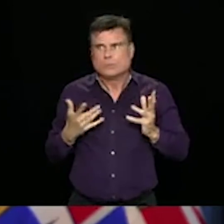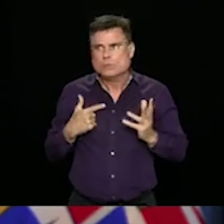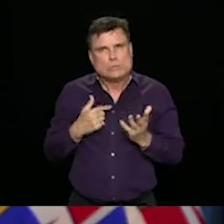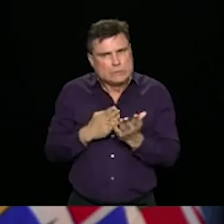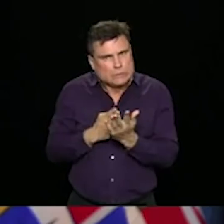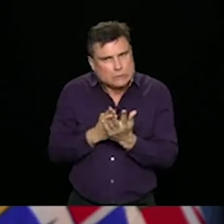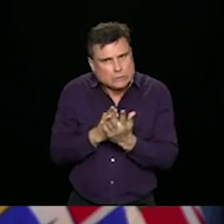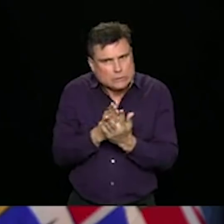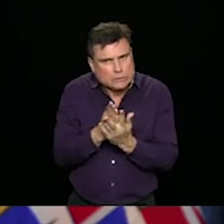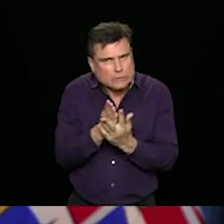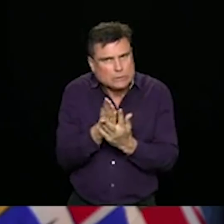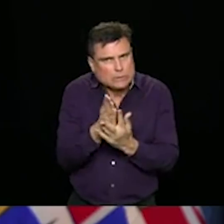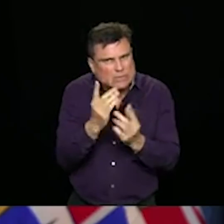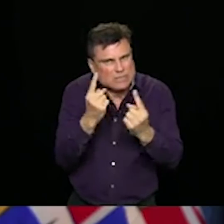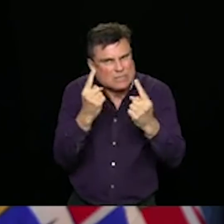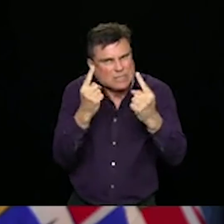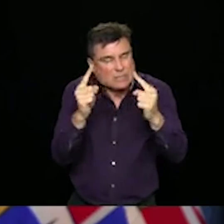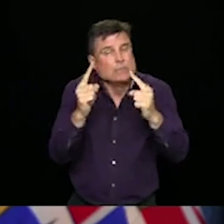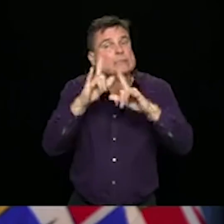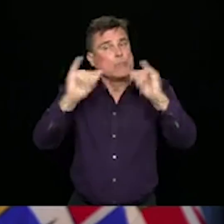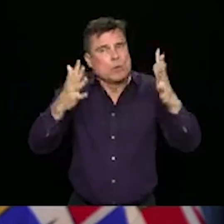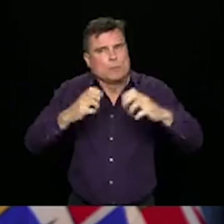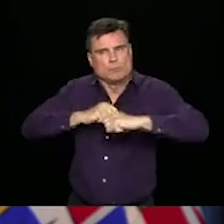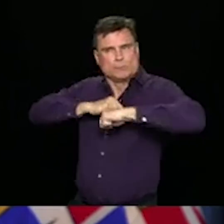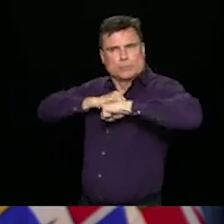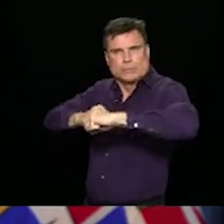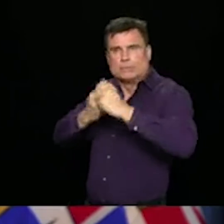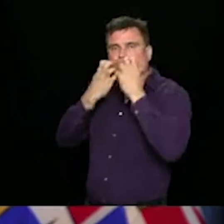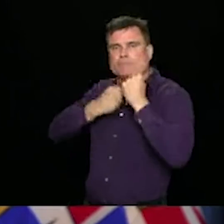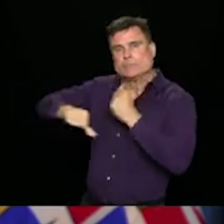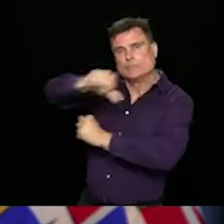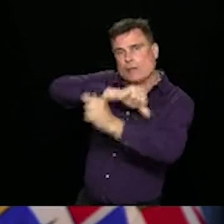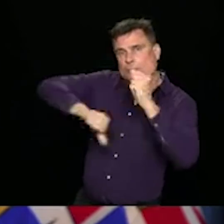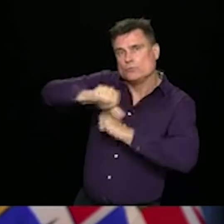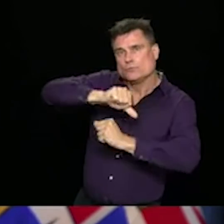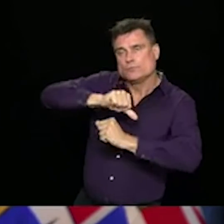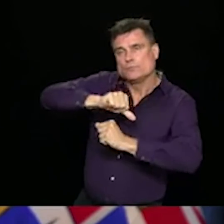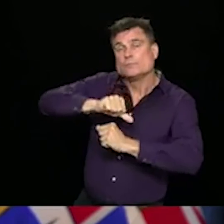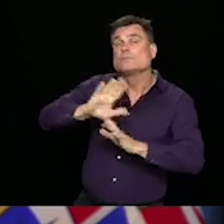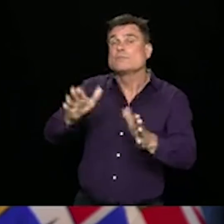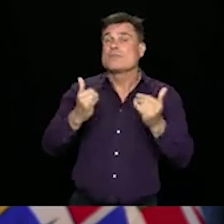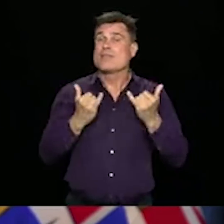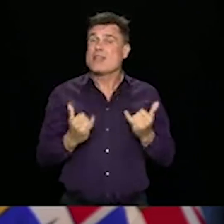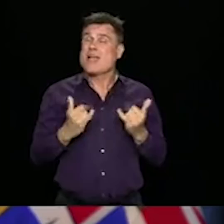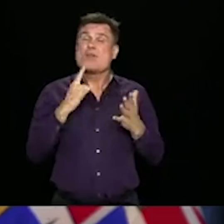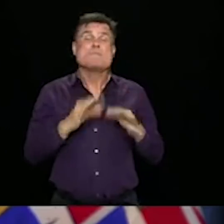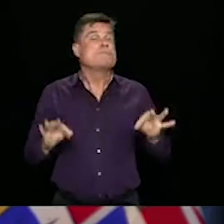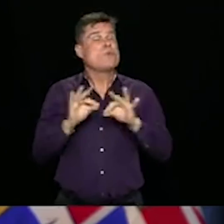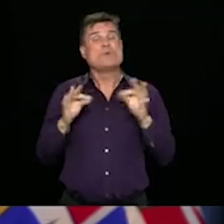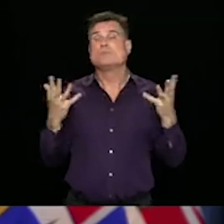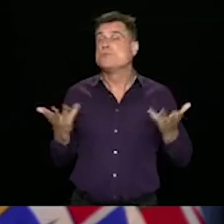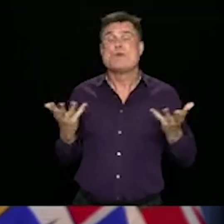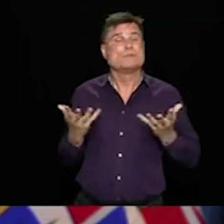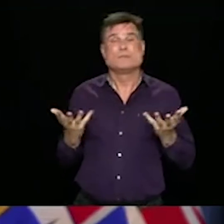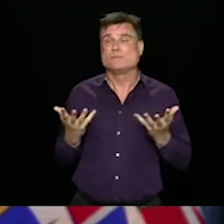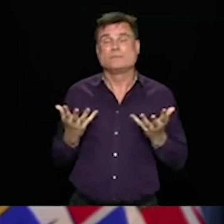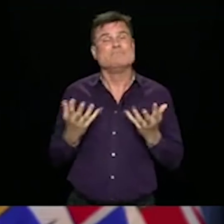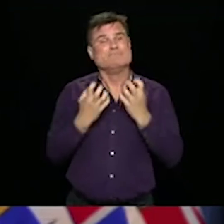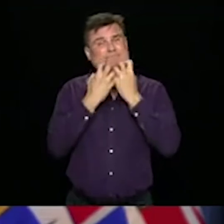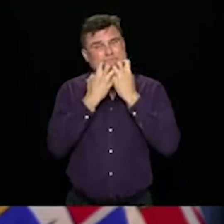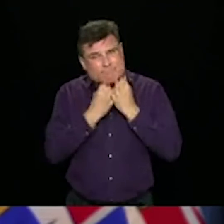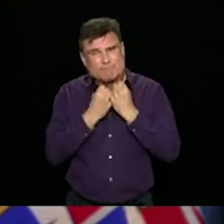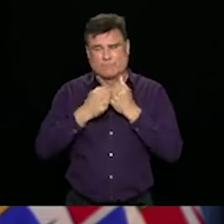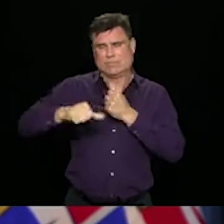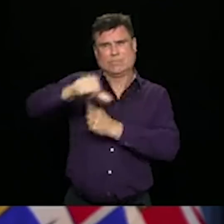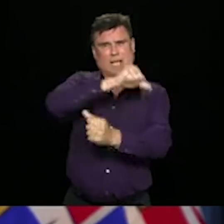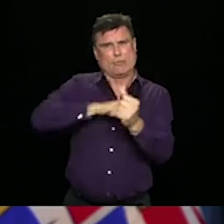ourselves. Now more than ever, we need people in BC to be tolerant, to be kind, to be calm, to